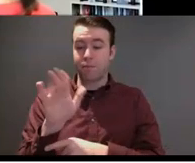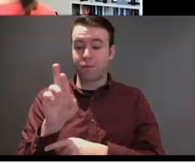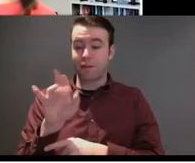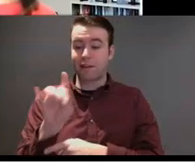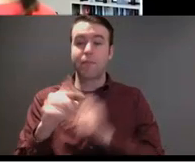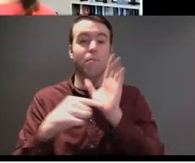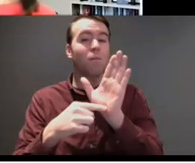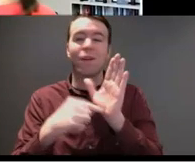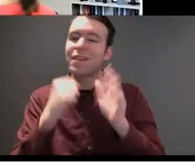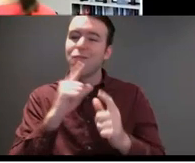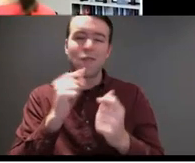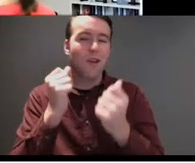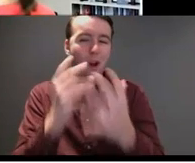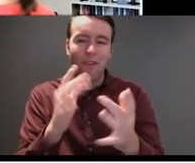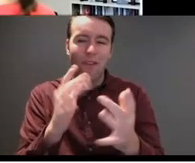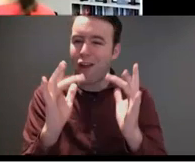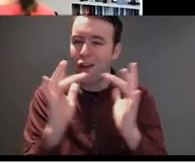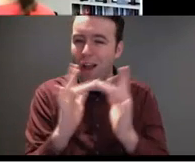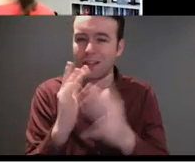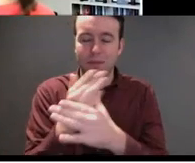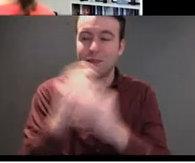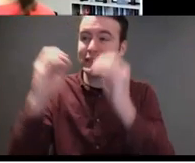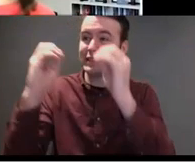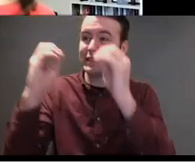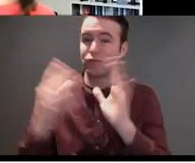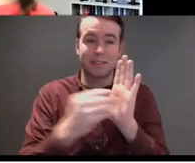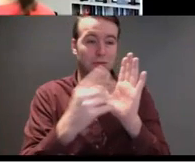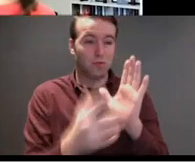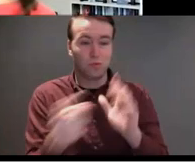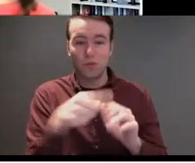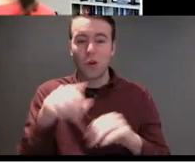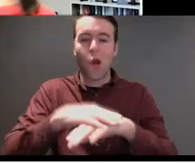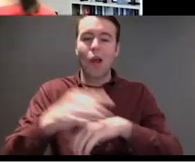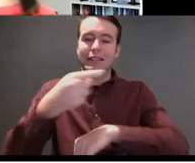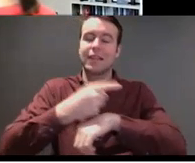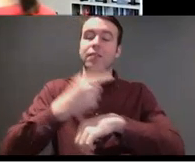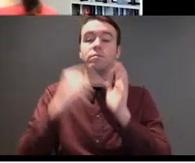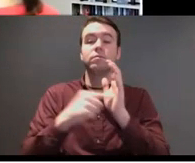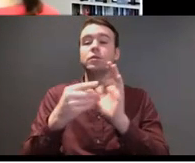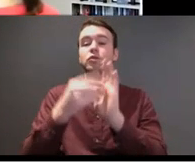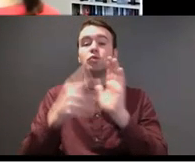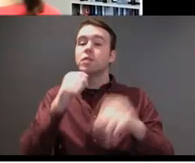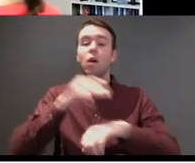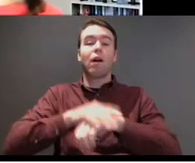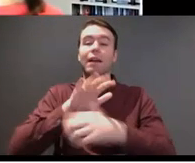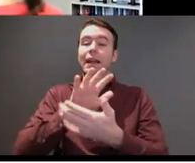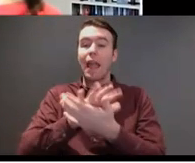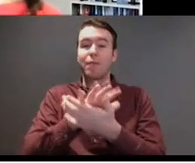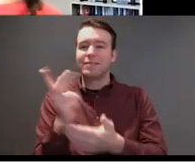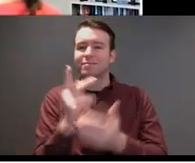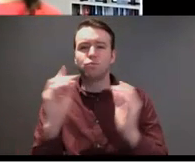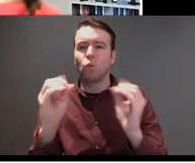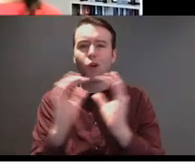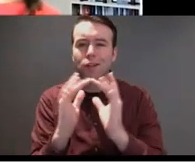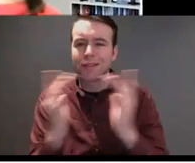didn't offer that contact between teachers and students on days when students wouldn't be on campus.